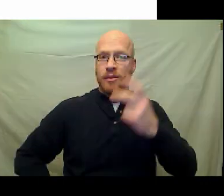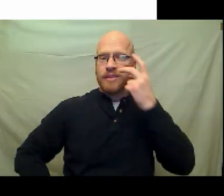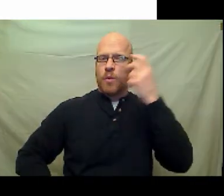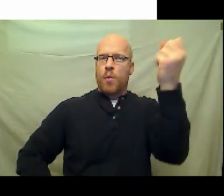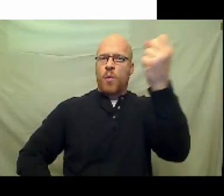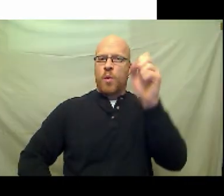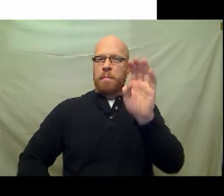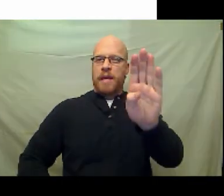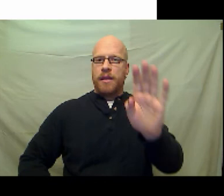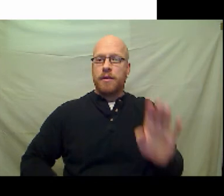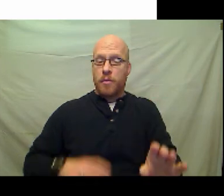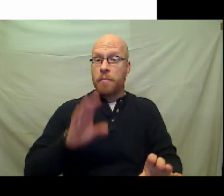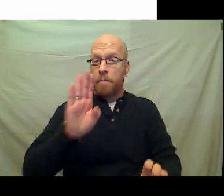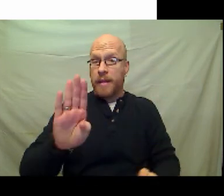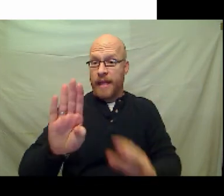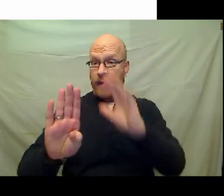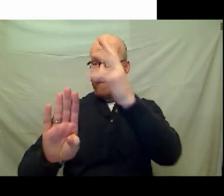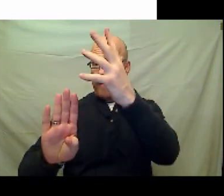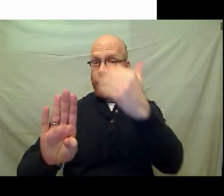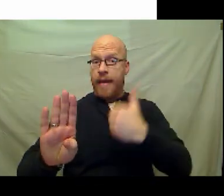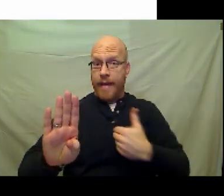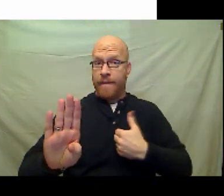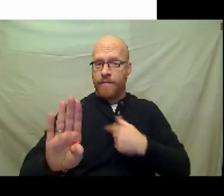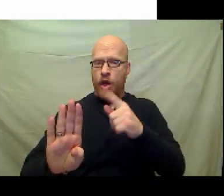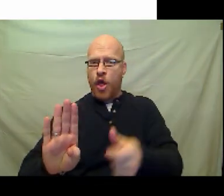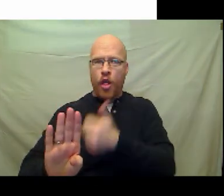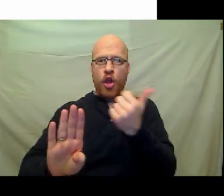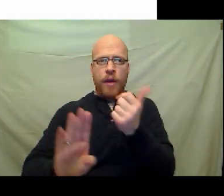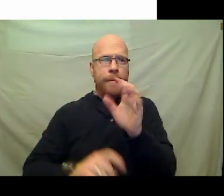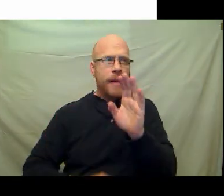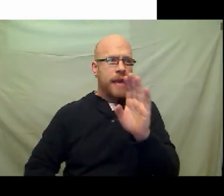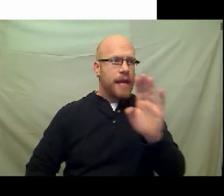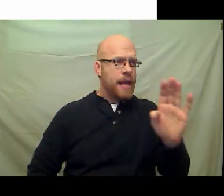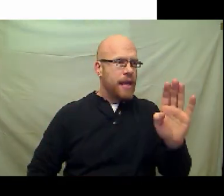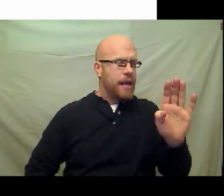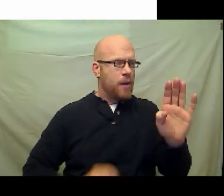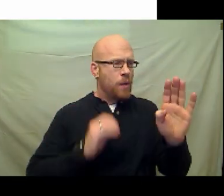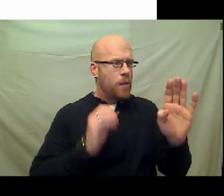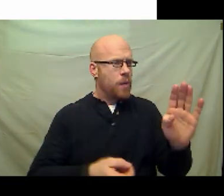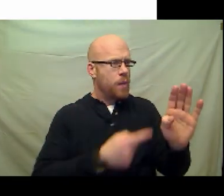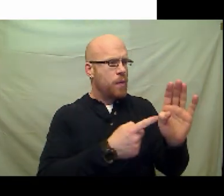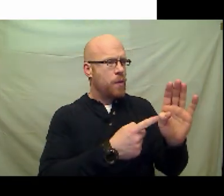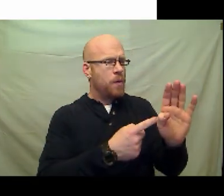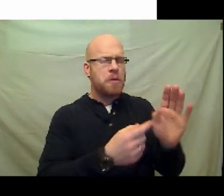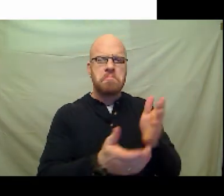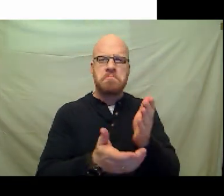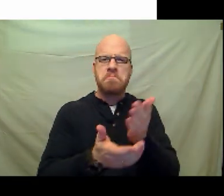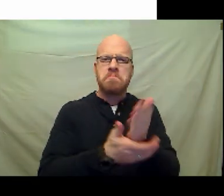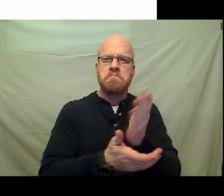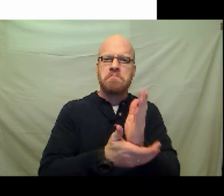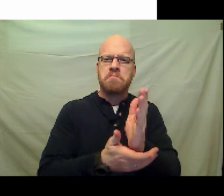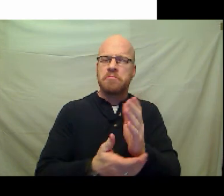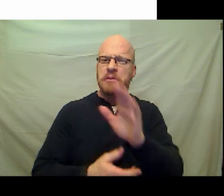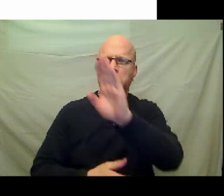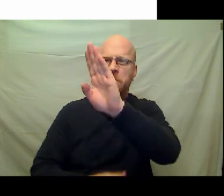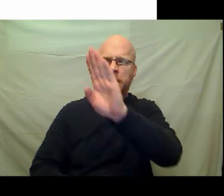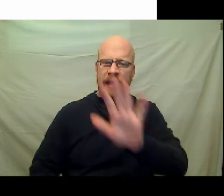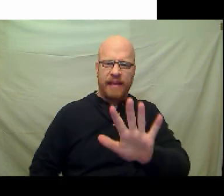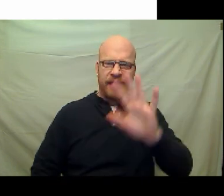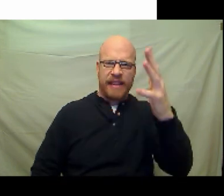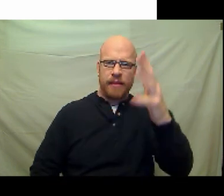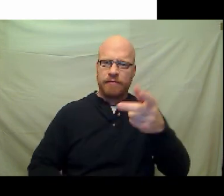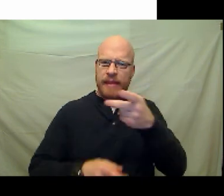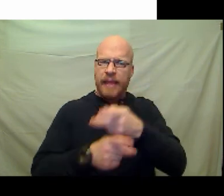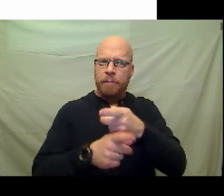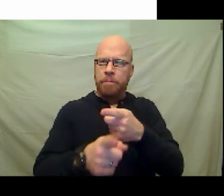So now we can see we got a whole lot of b's in the first term, but not in the second term. That's okay. We're